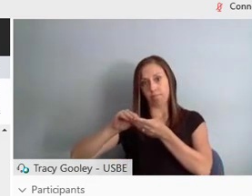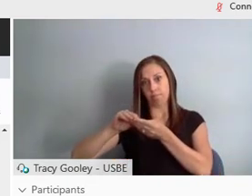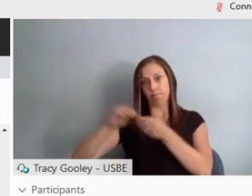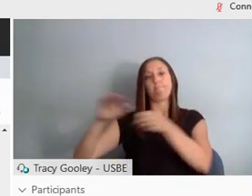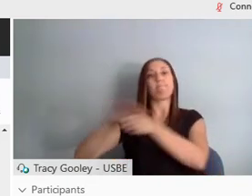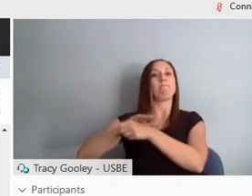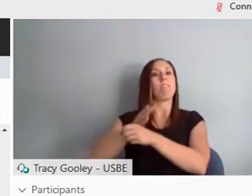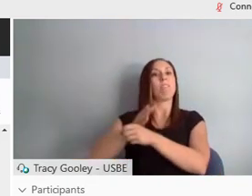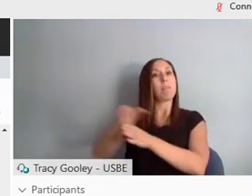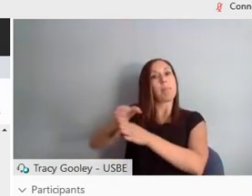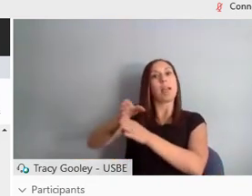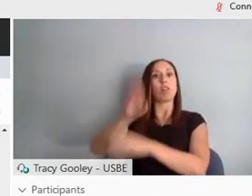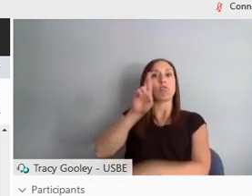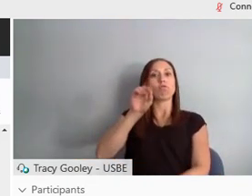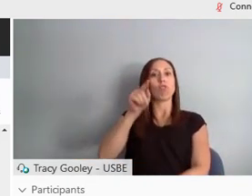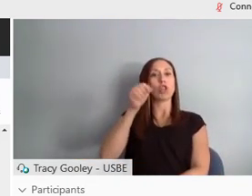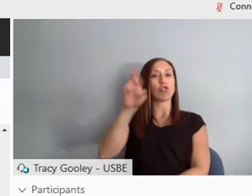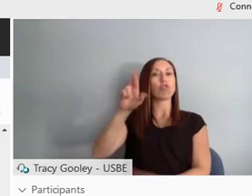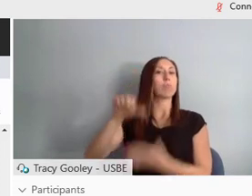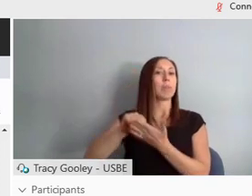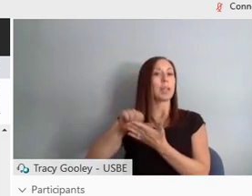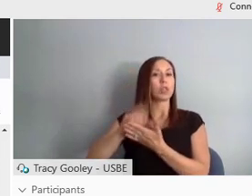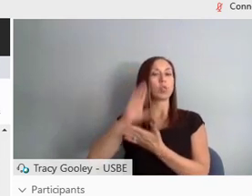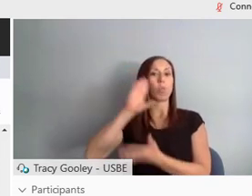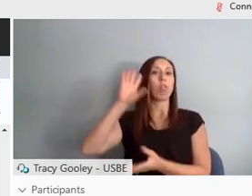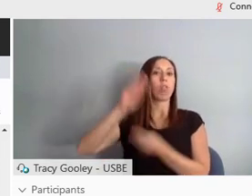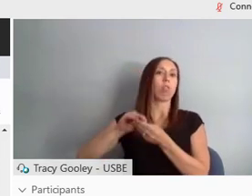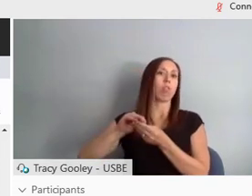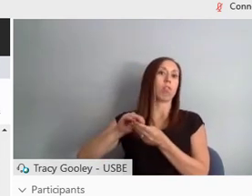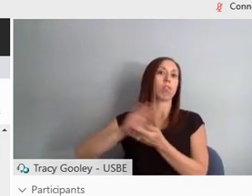the main roster page. So